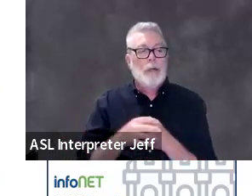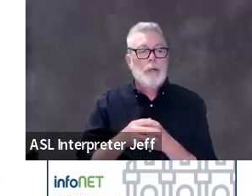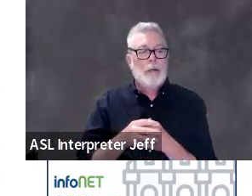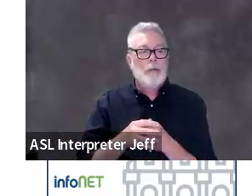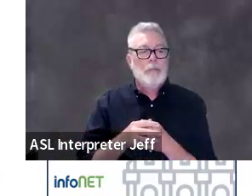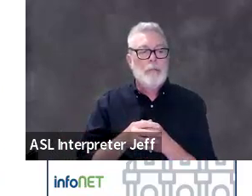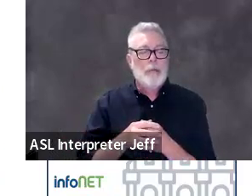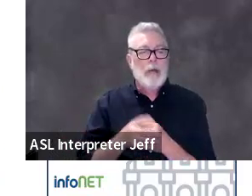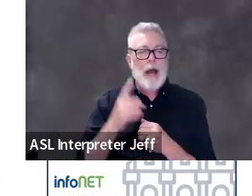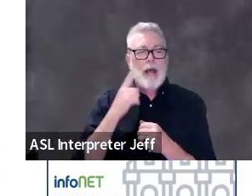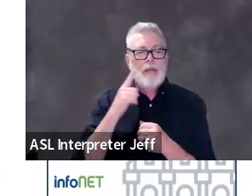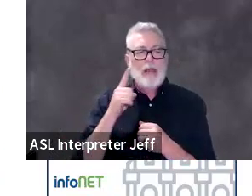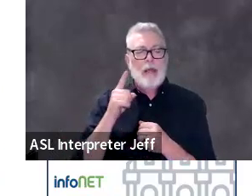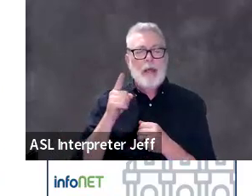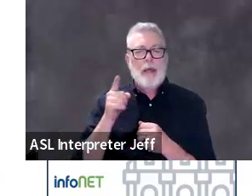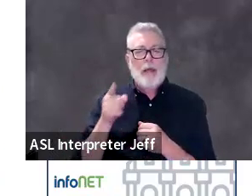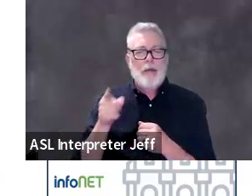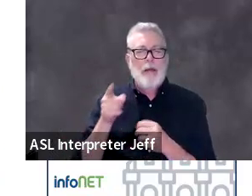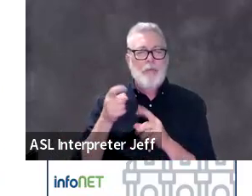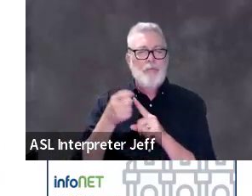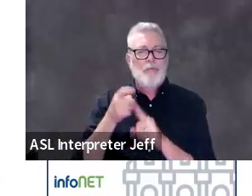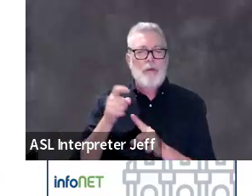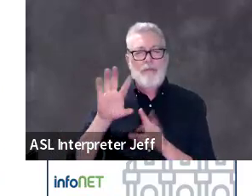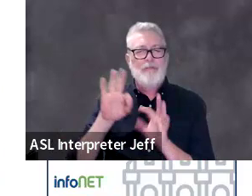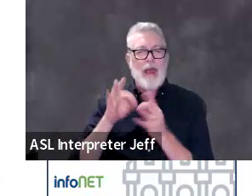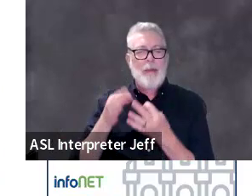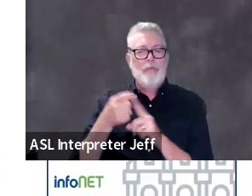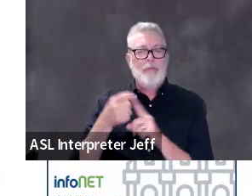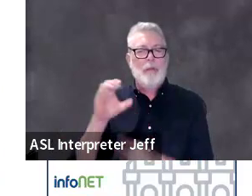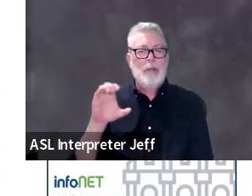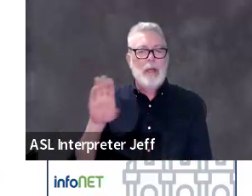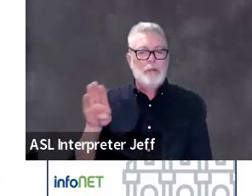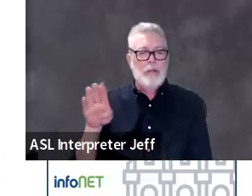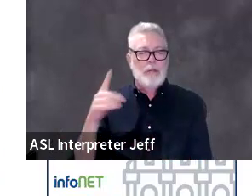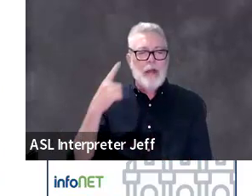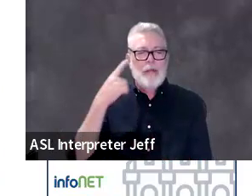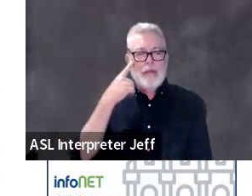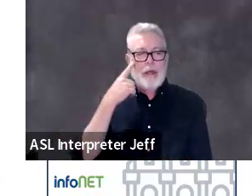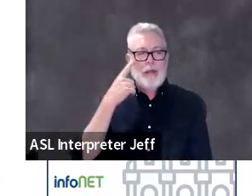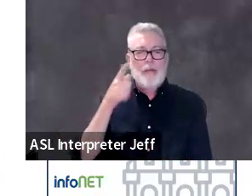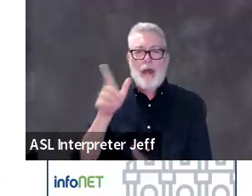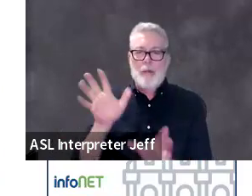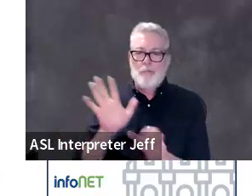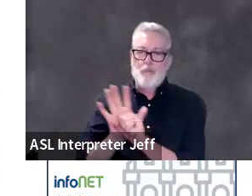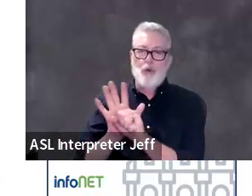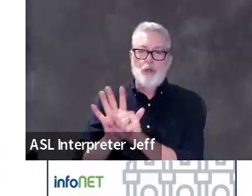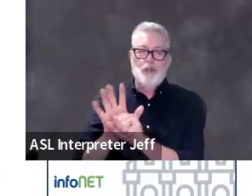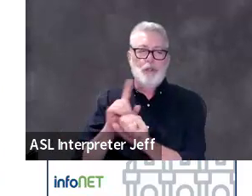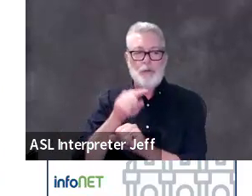And I think they're from Council Bluffs, the family that had pushed for this.